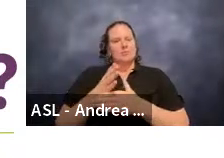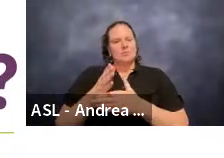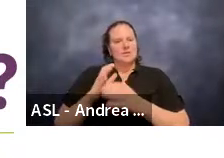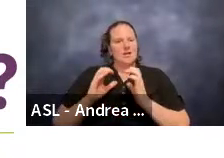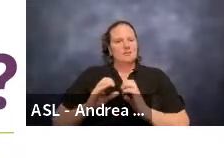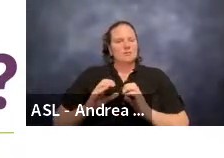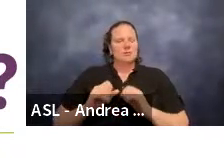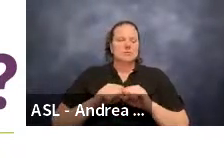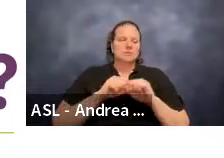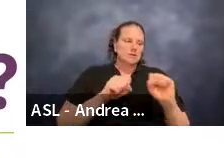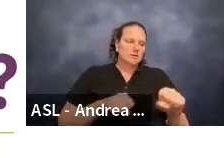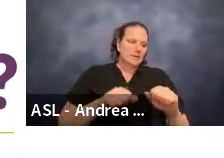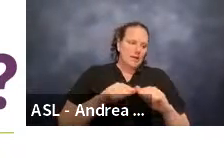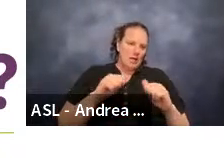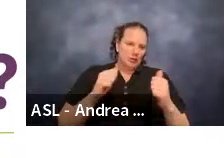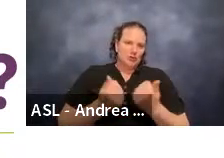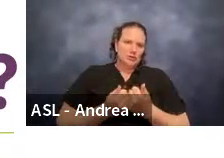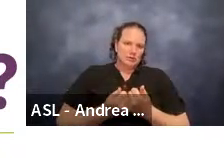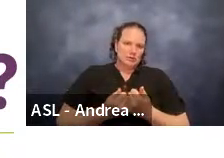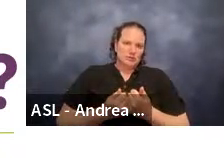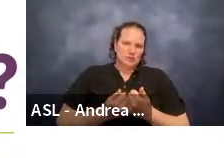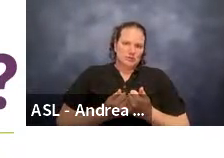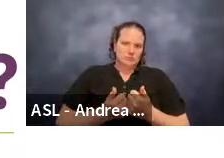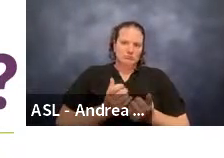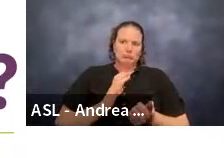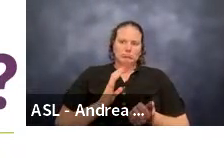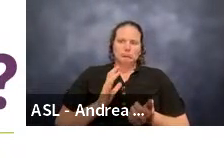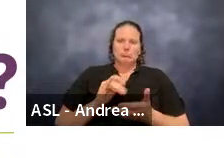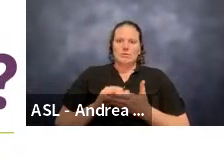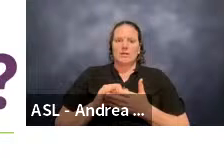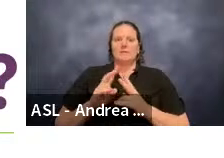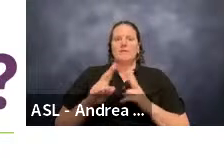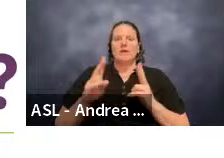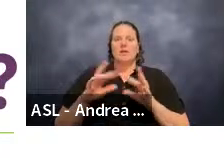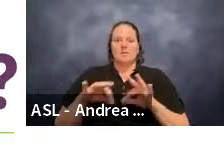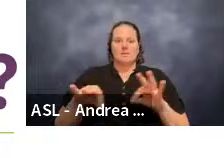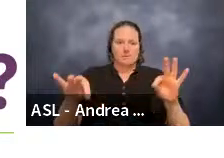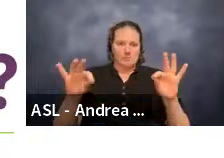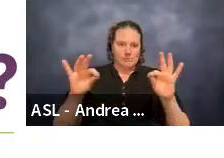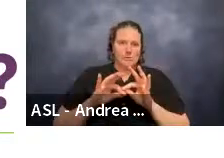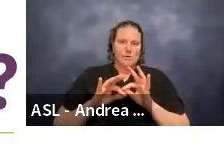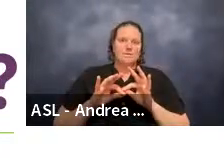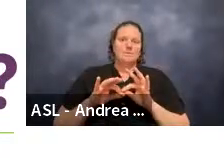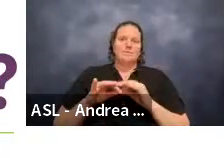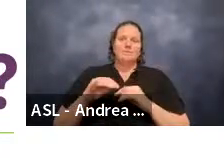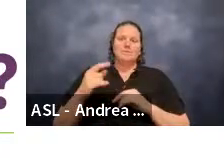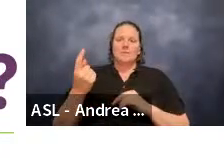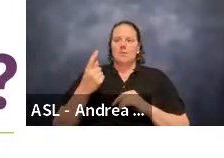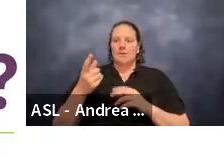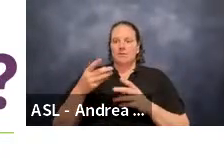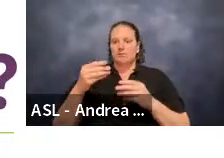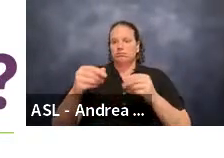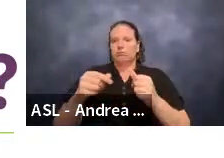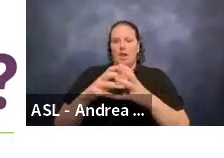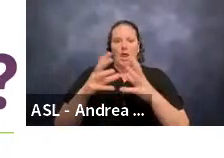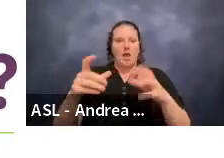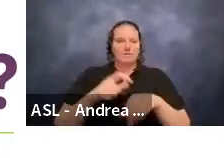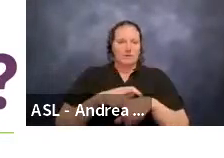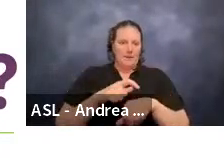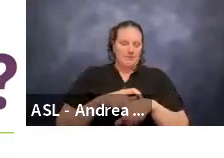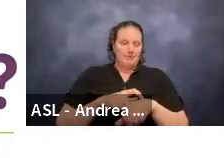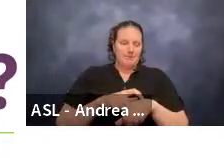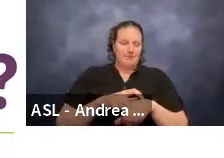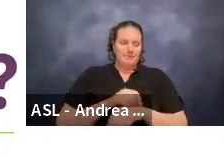and our agency itself. So it's very, very important. It's something that we spend a lot of time on, and